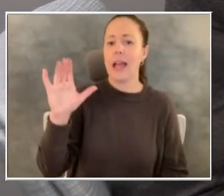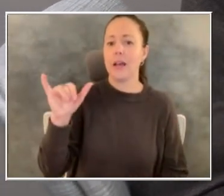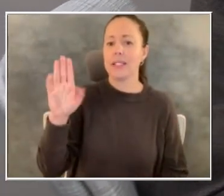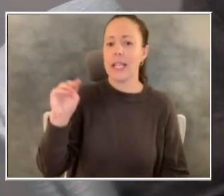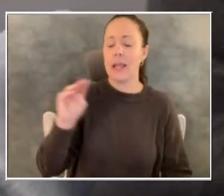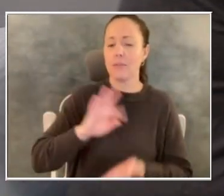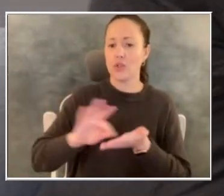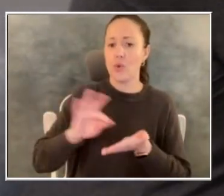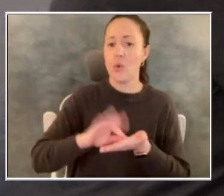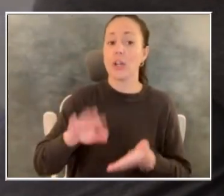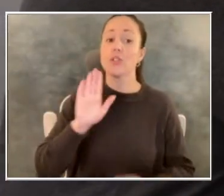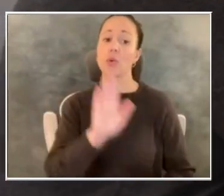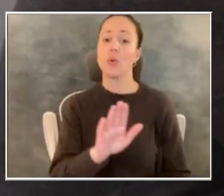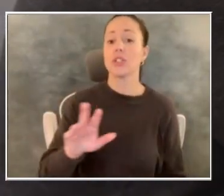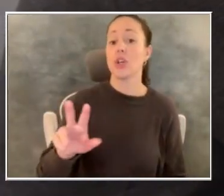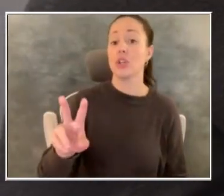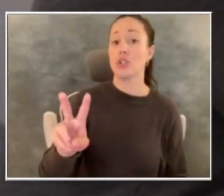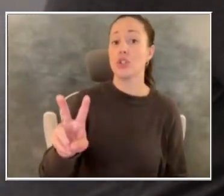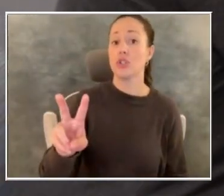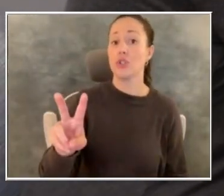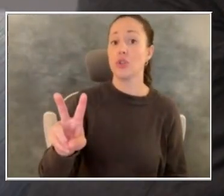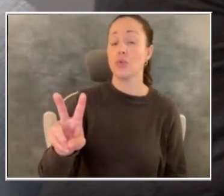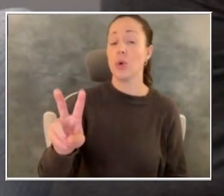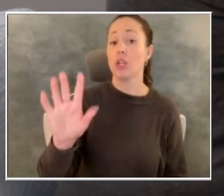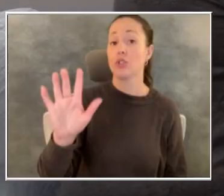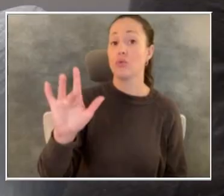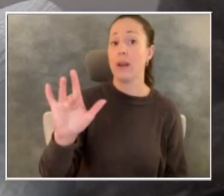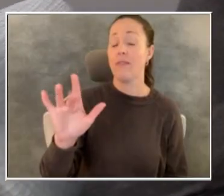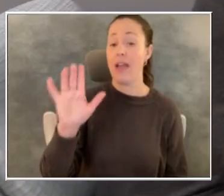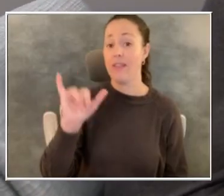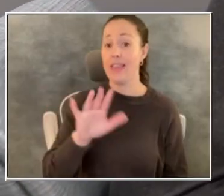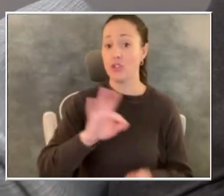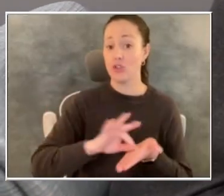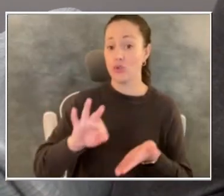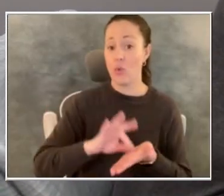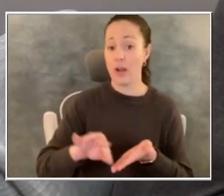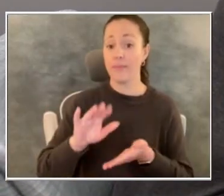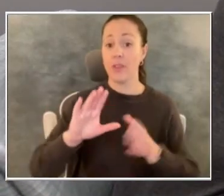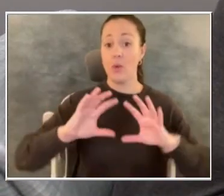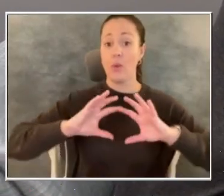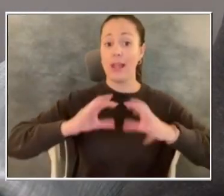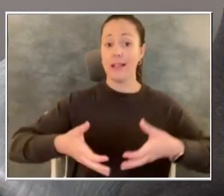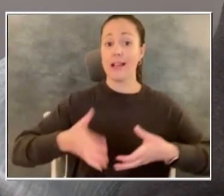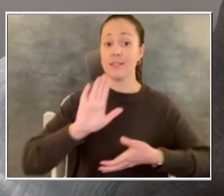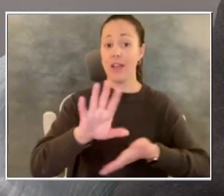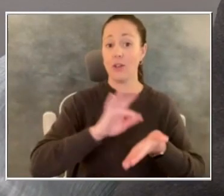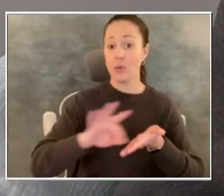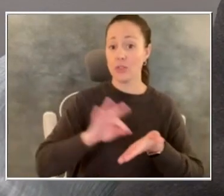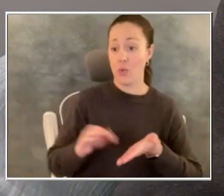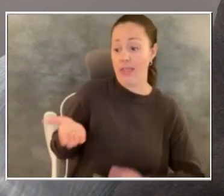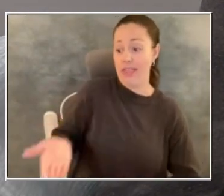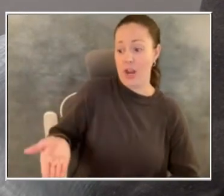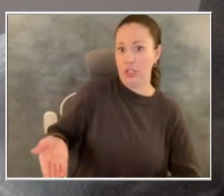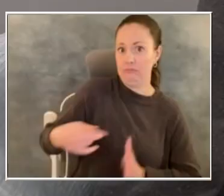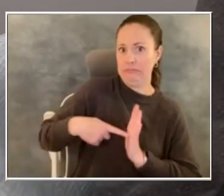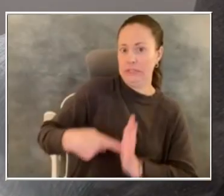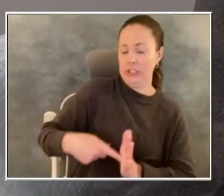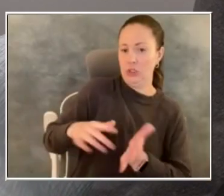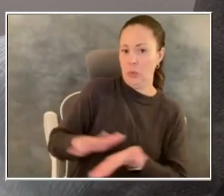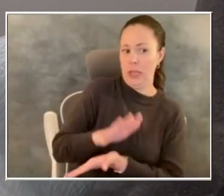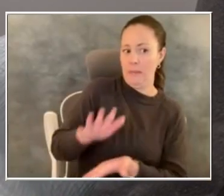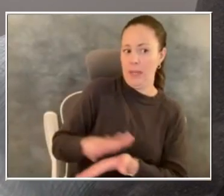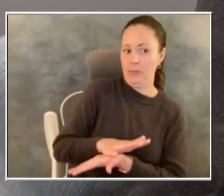calcium score. This is how we classify your score. Okay. Falling in that range,